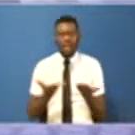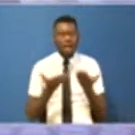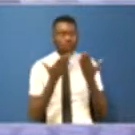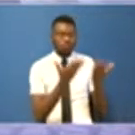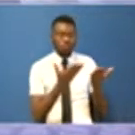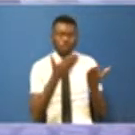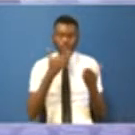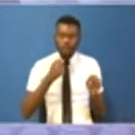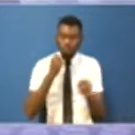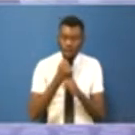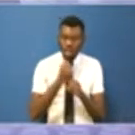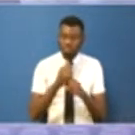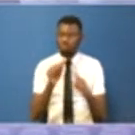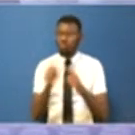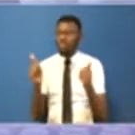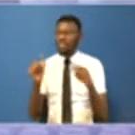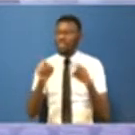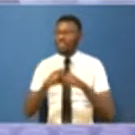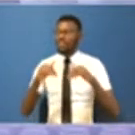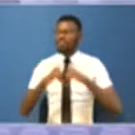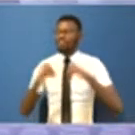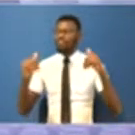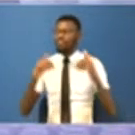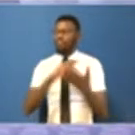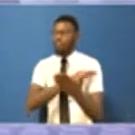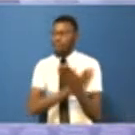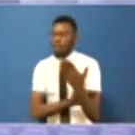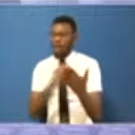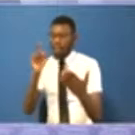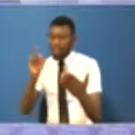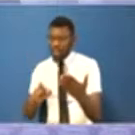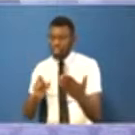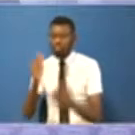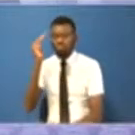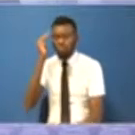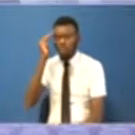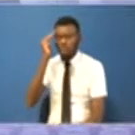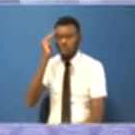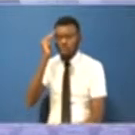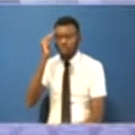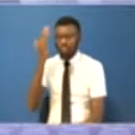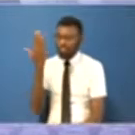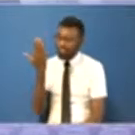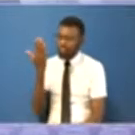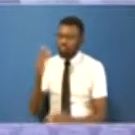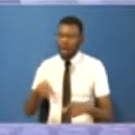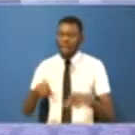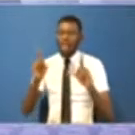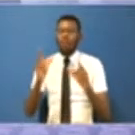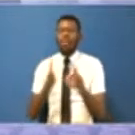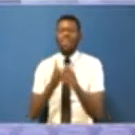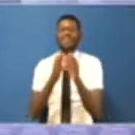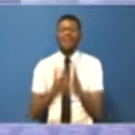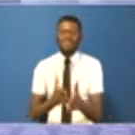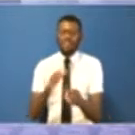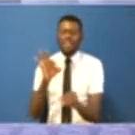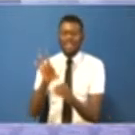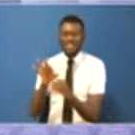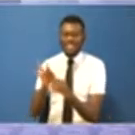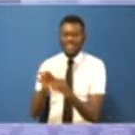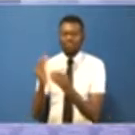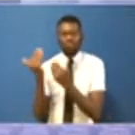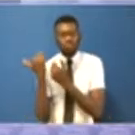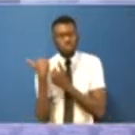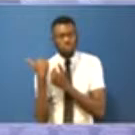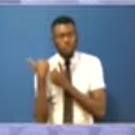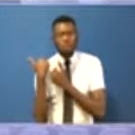operation and we had the separation of powers so that we can allow elected leaders for certain areas be in charge